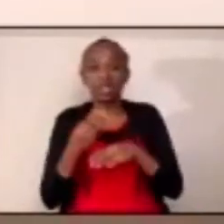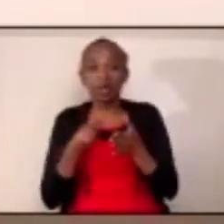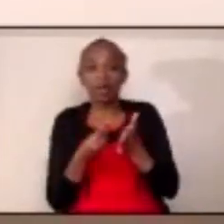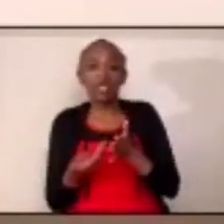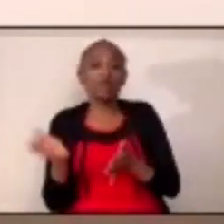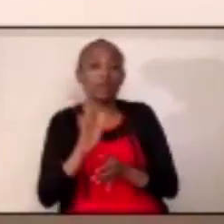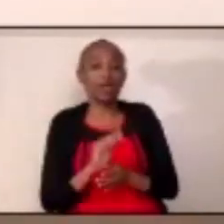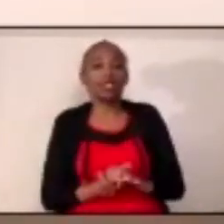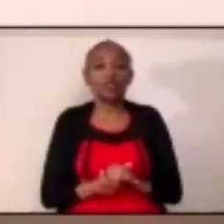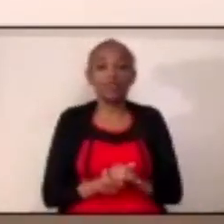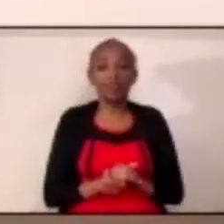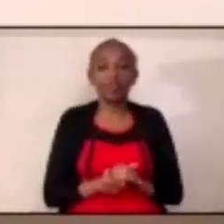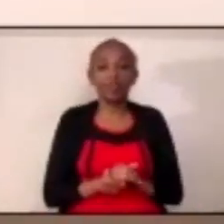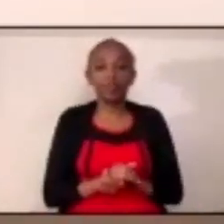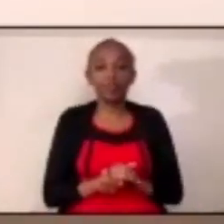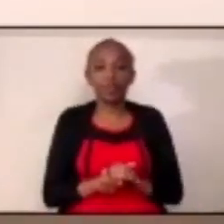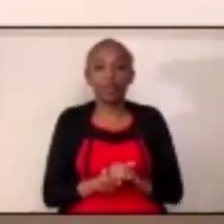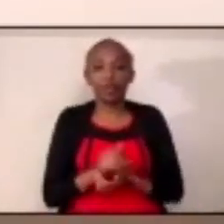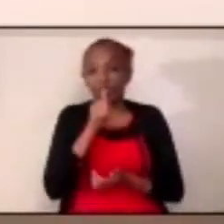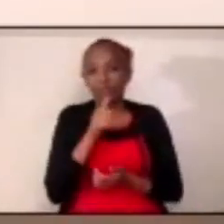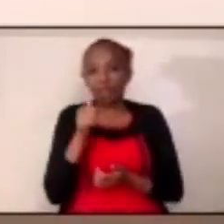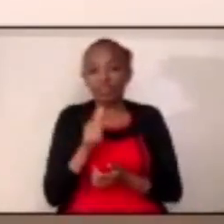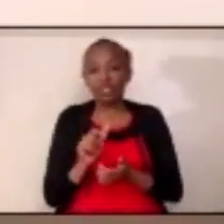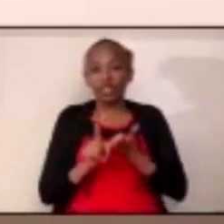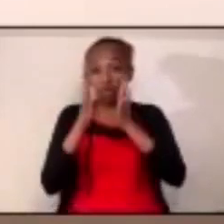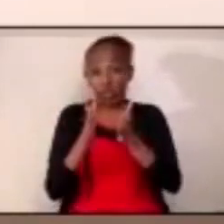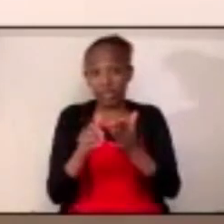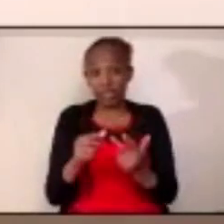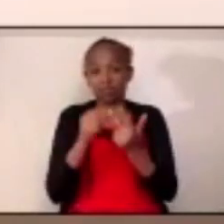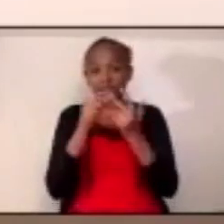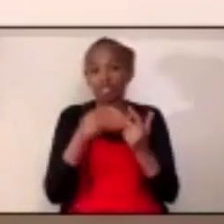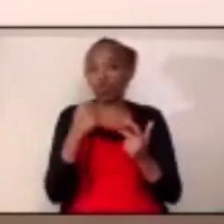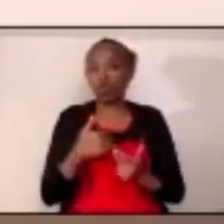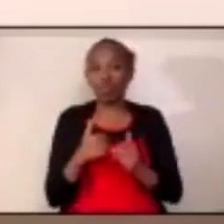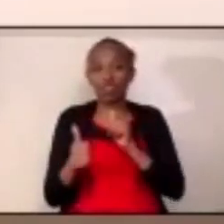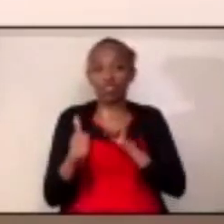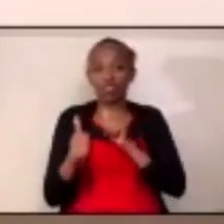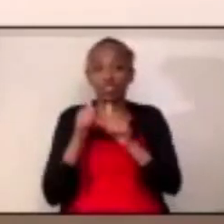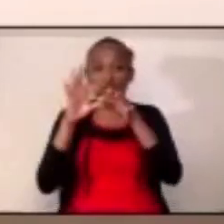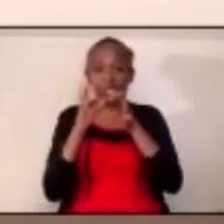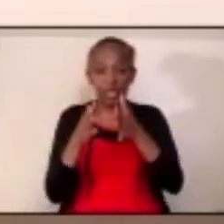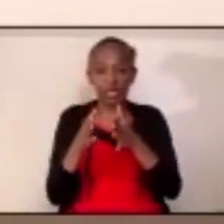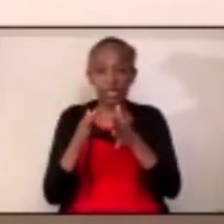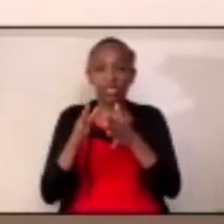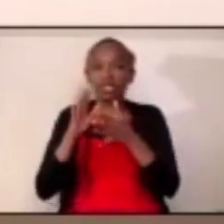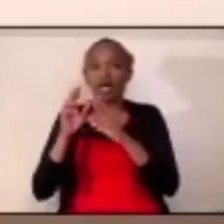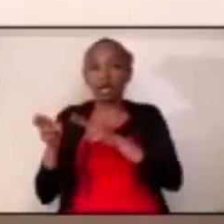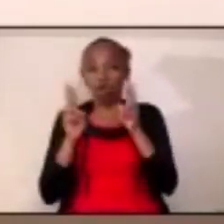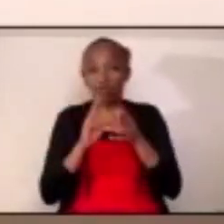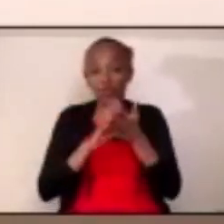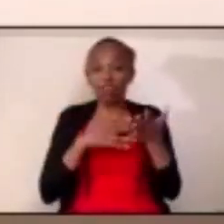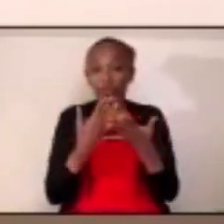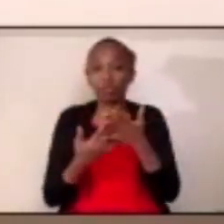back. So private creditors in particular, who have refused to join this common framework and sit down